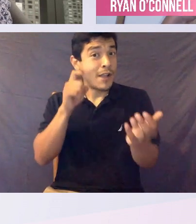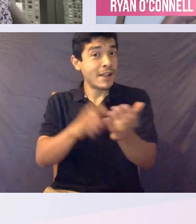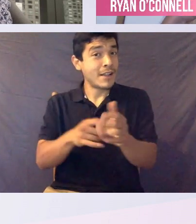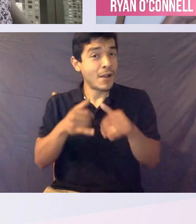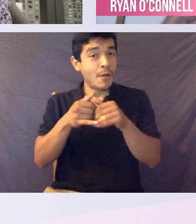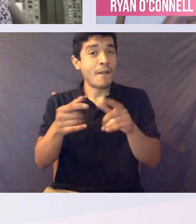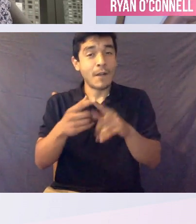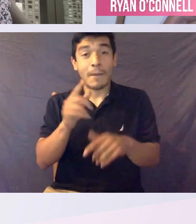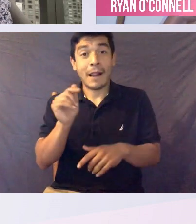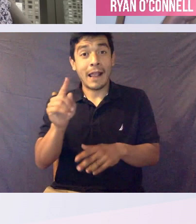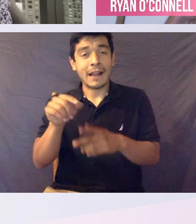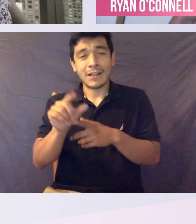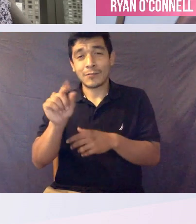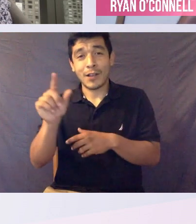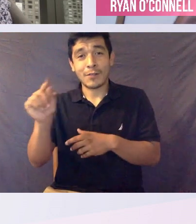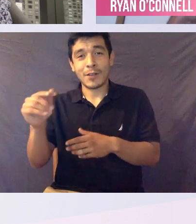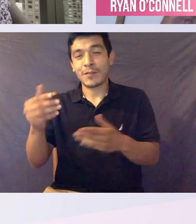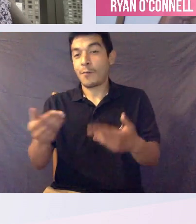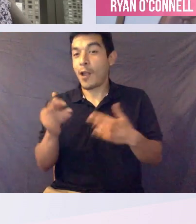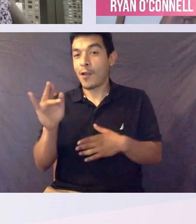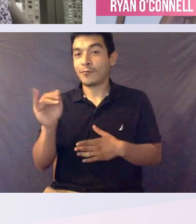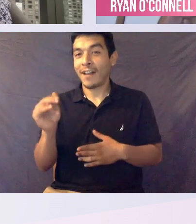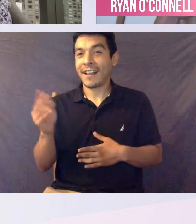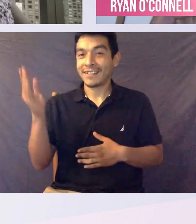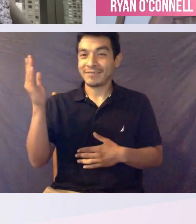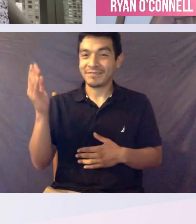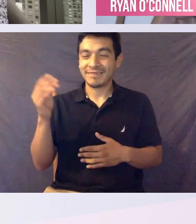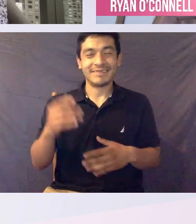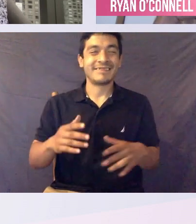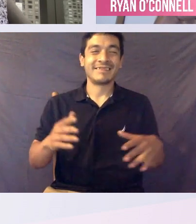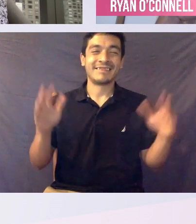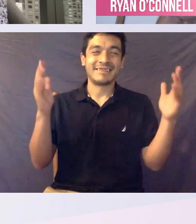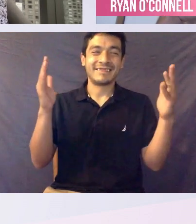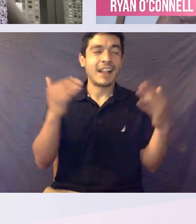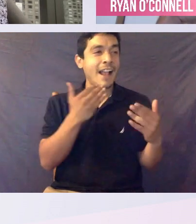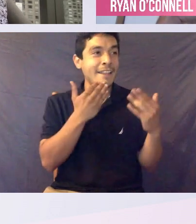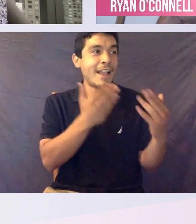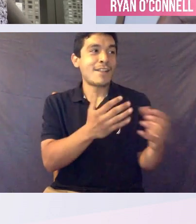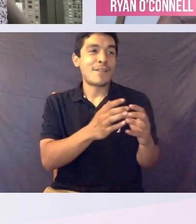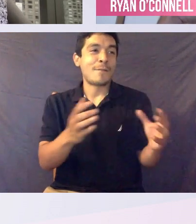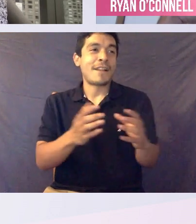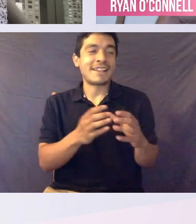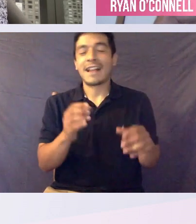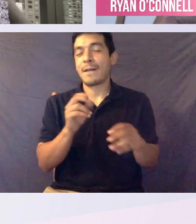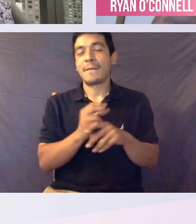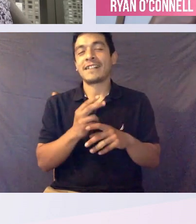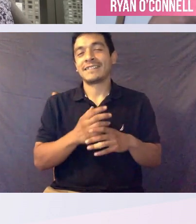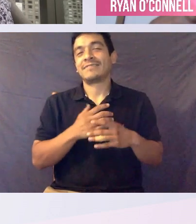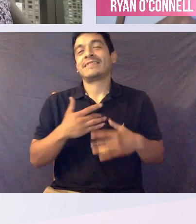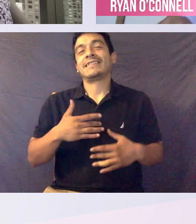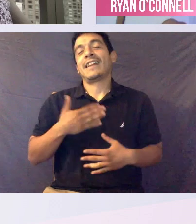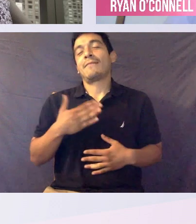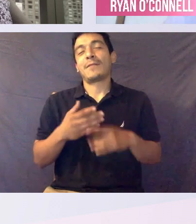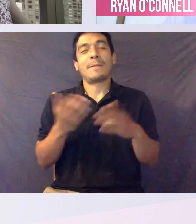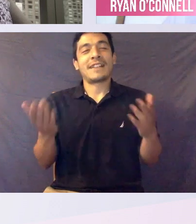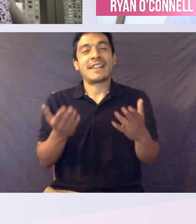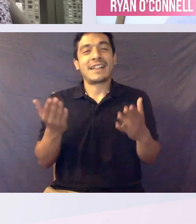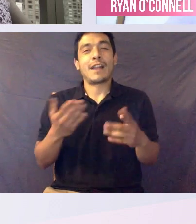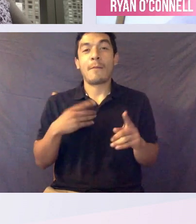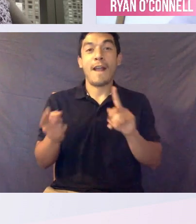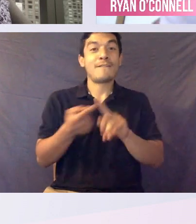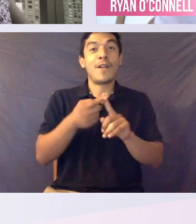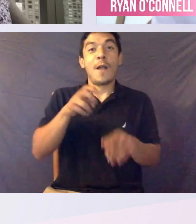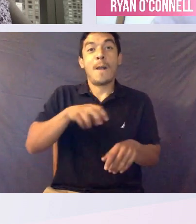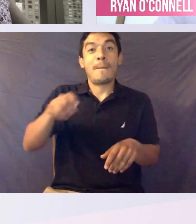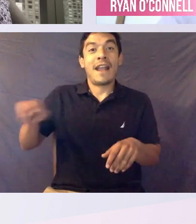So please welcome Ryan. Thank you. God, it means so much to be here on my first panel about representation in Hollywood. Just kidding. I do one